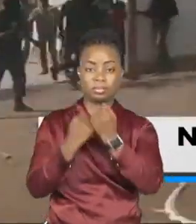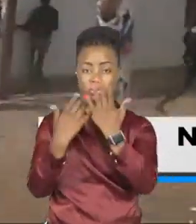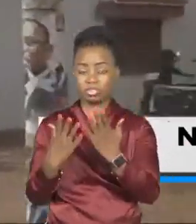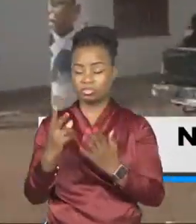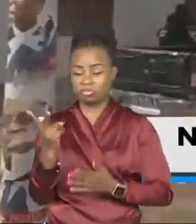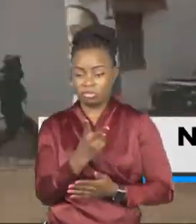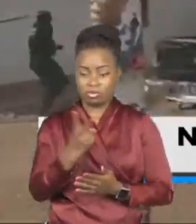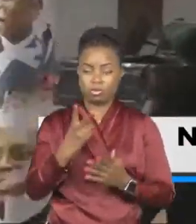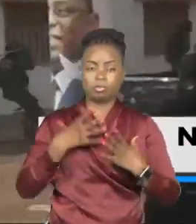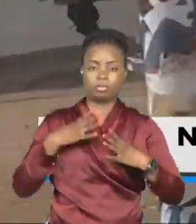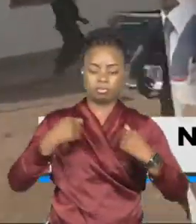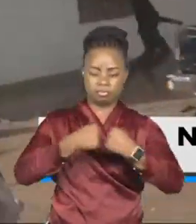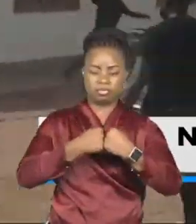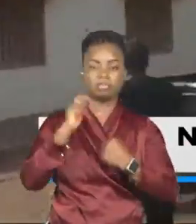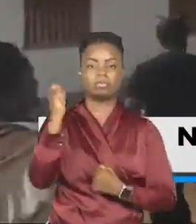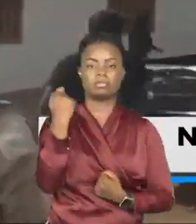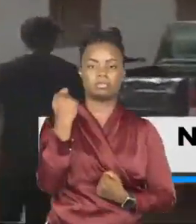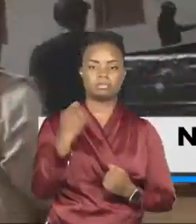Sall and the opposition.